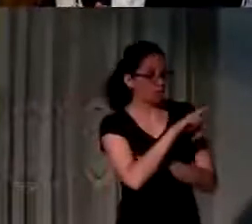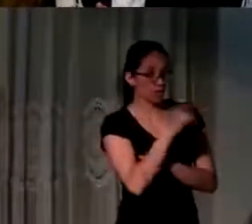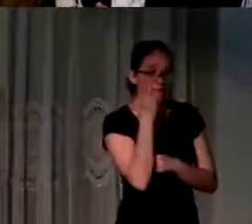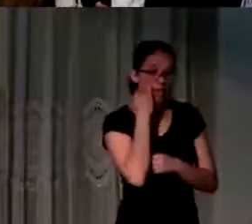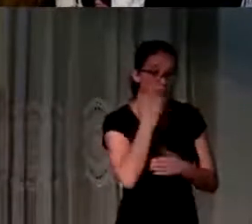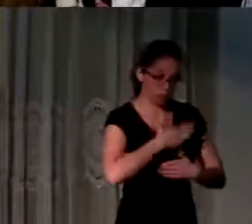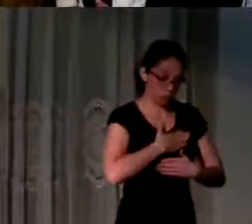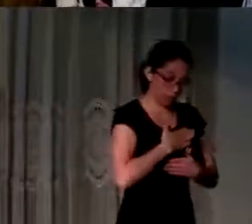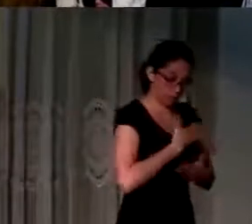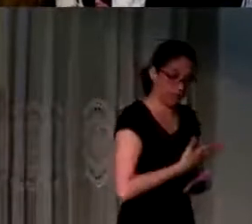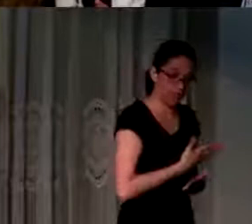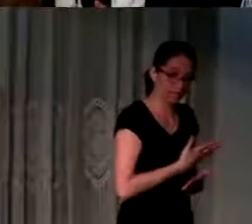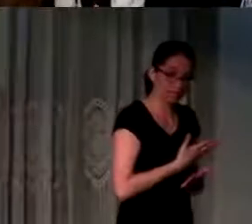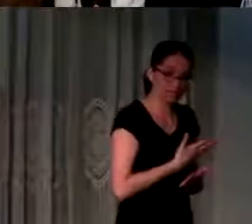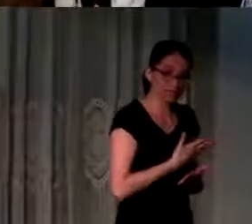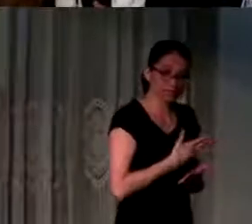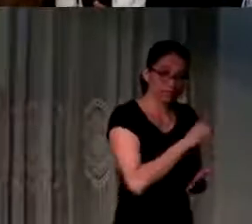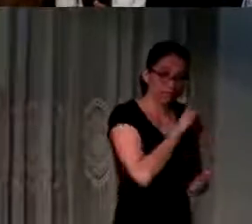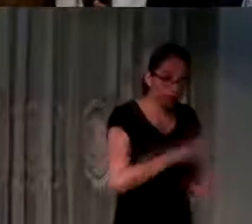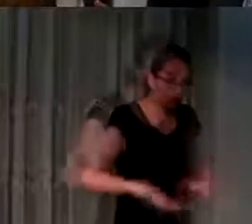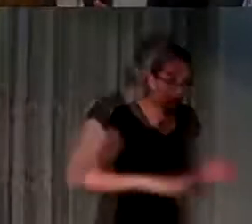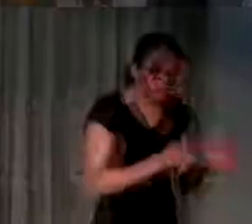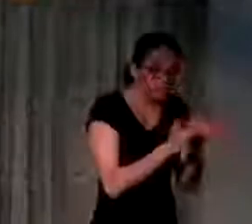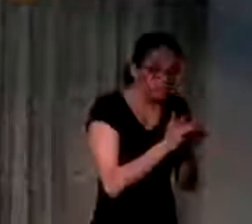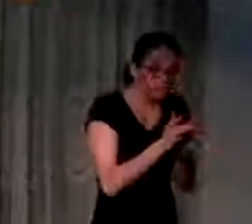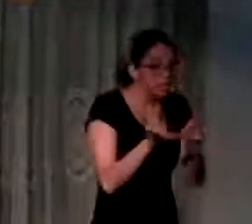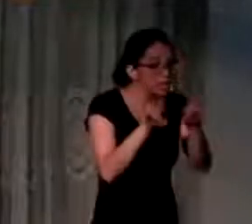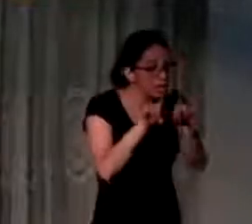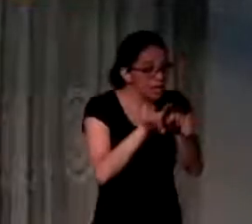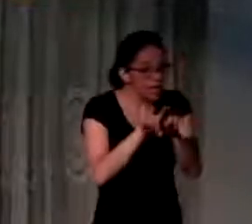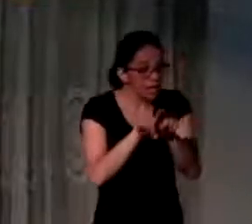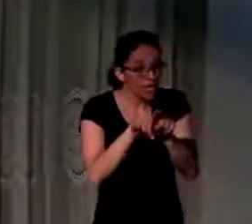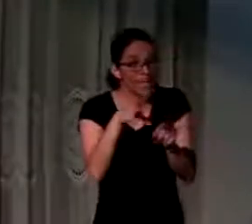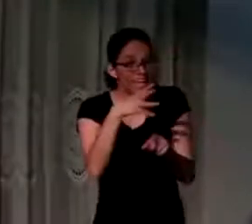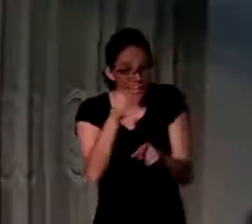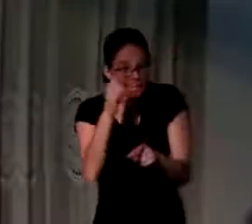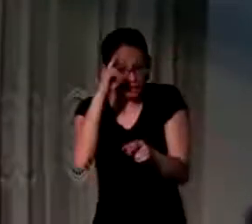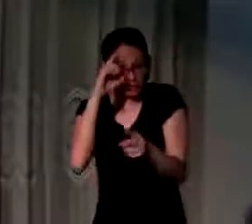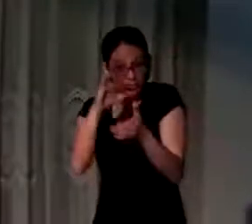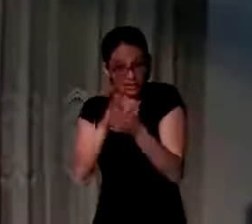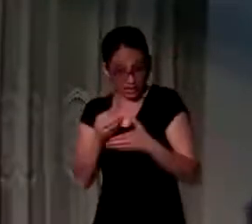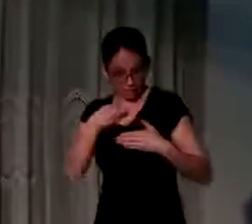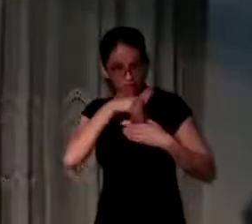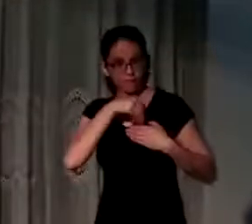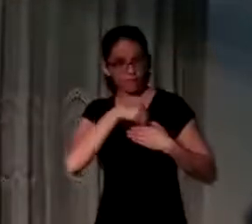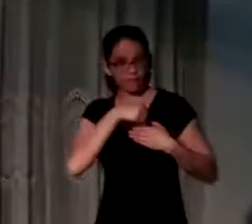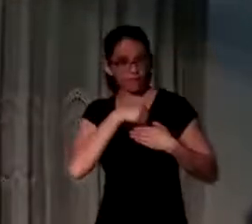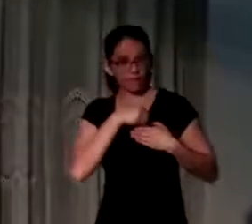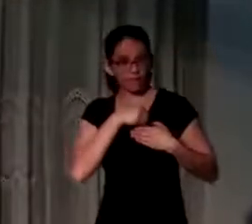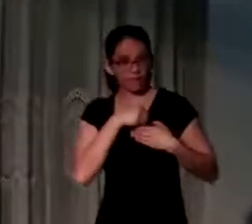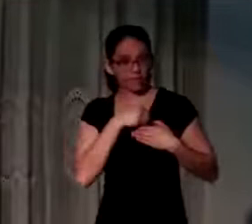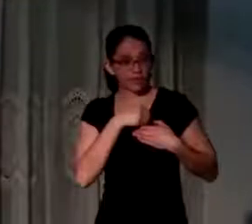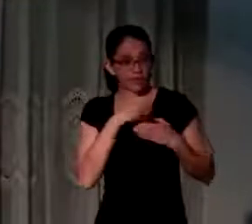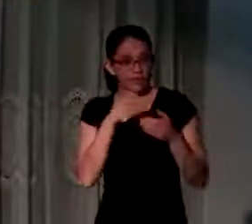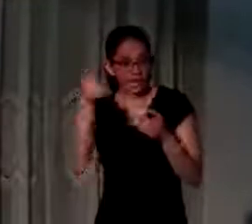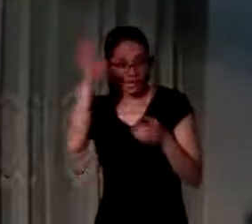Jesus and believe in your heart that God raised him from the